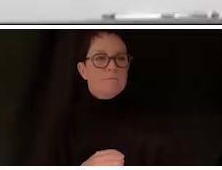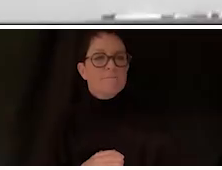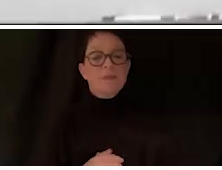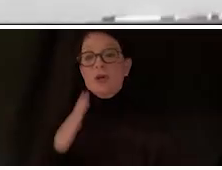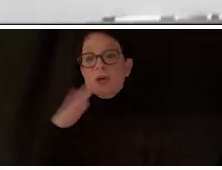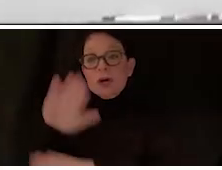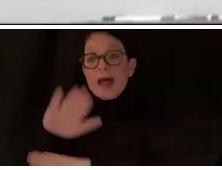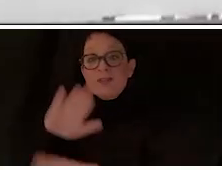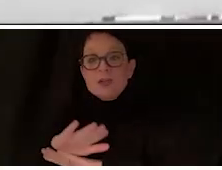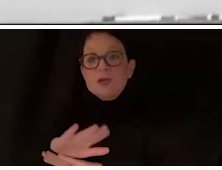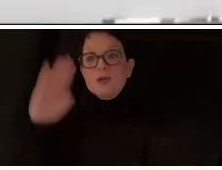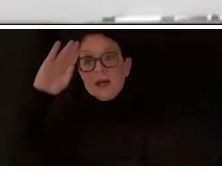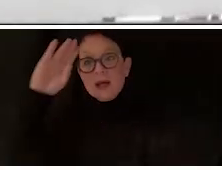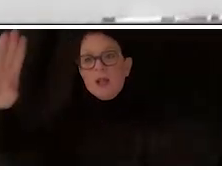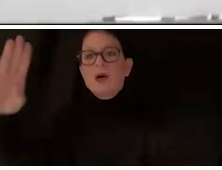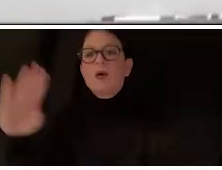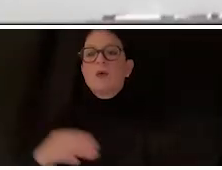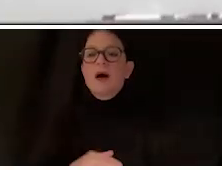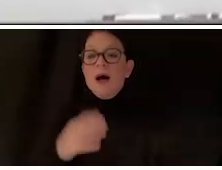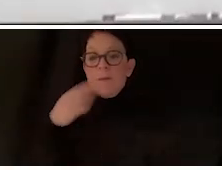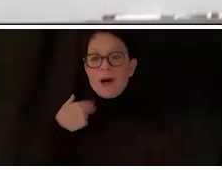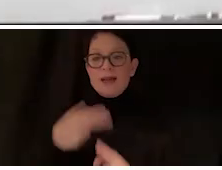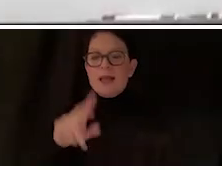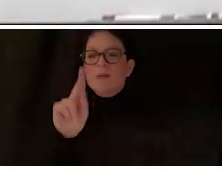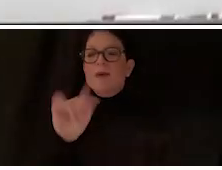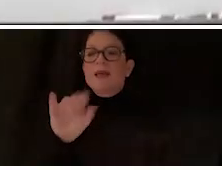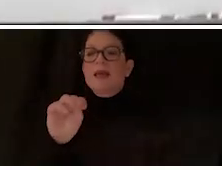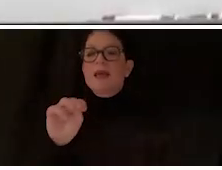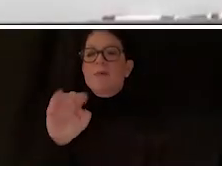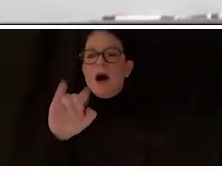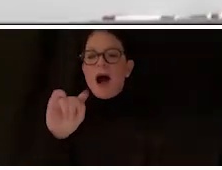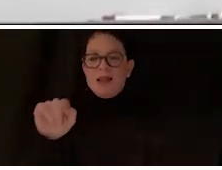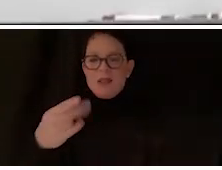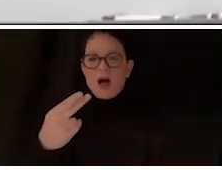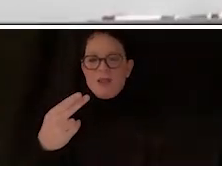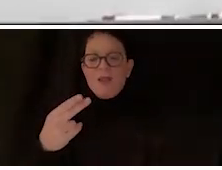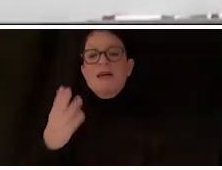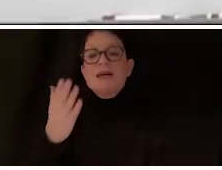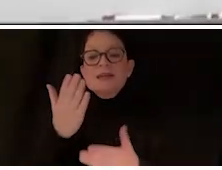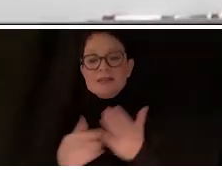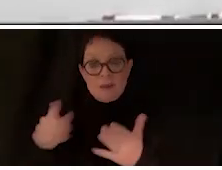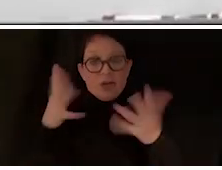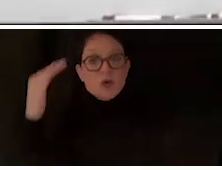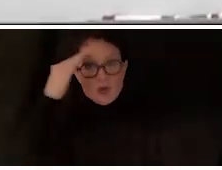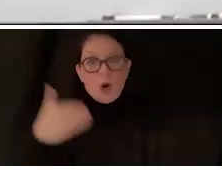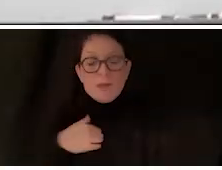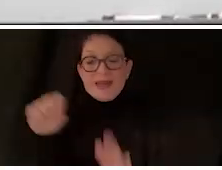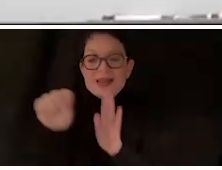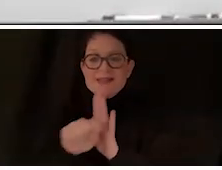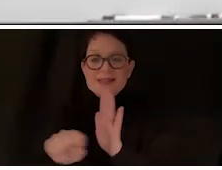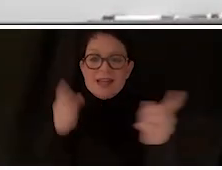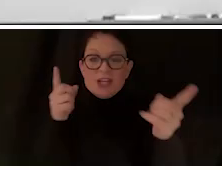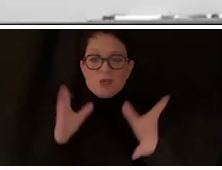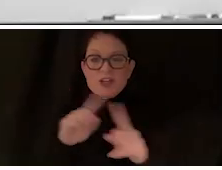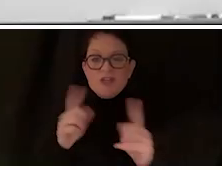Good afternoon. Hi, my name is Kim Einloth. Some of you may know me as the State Director for